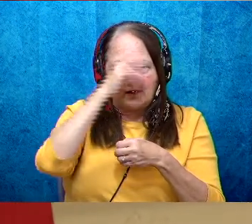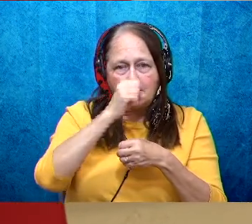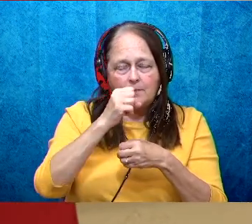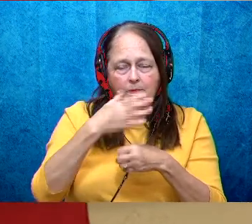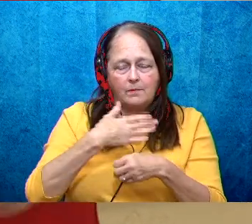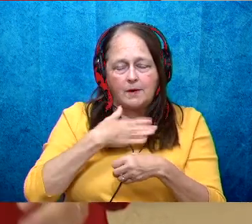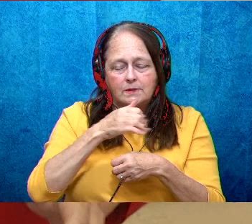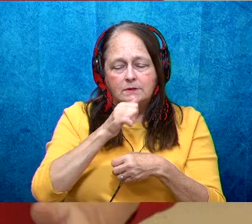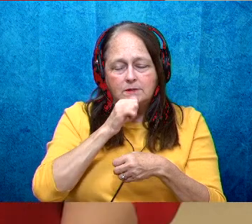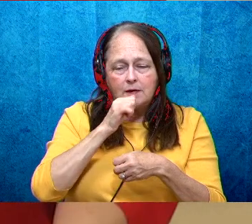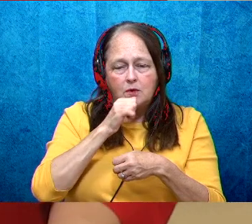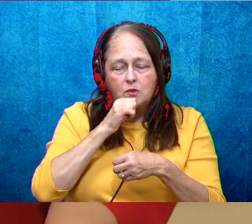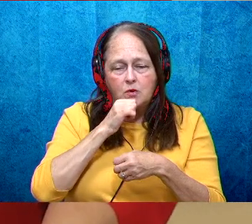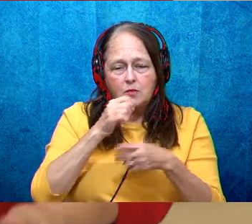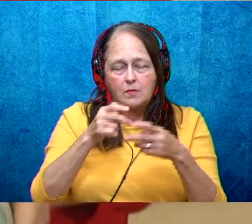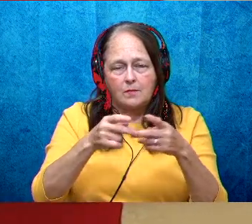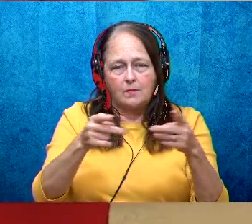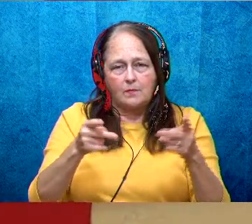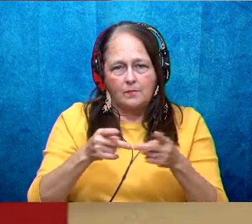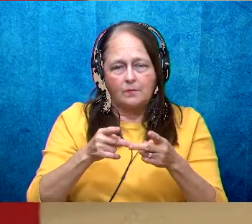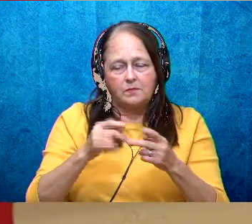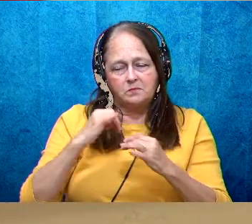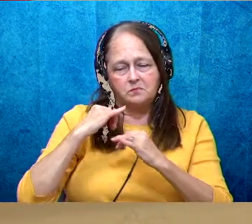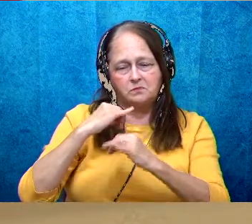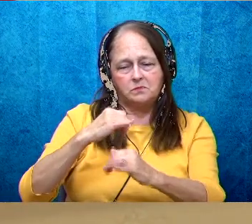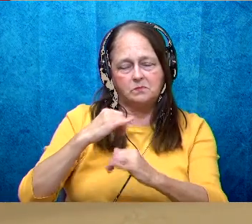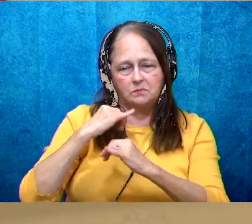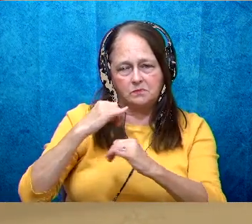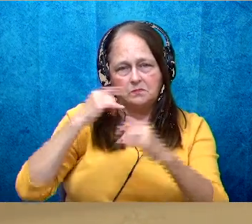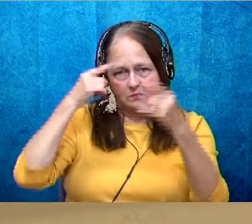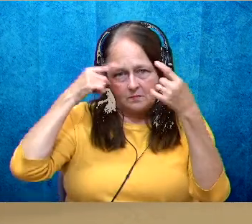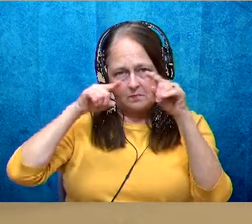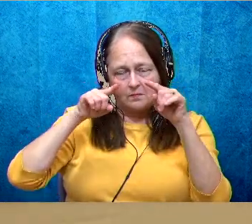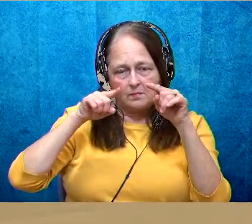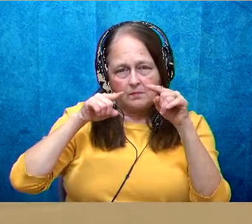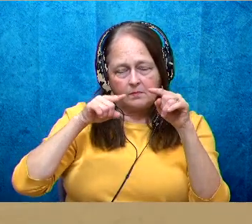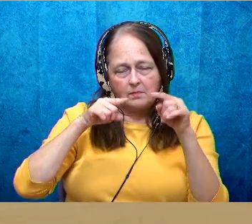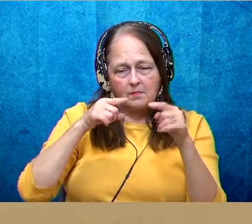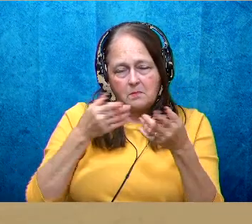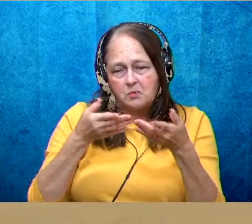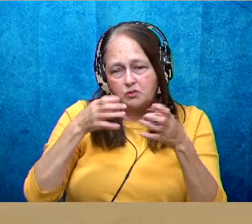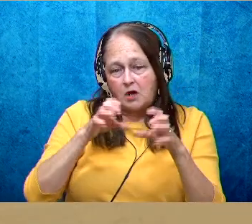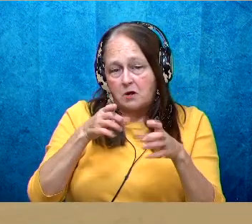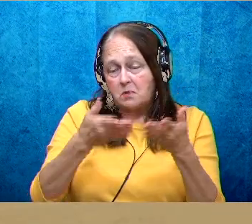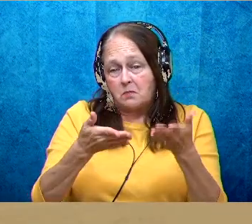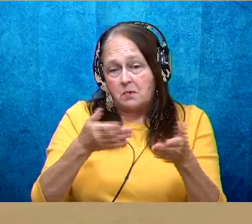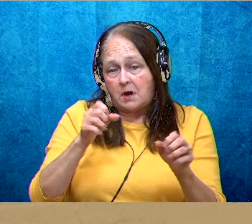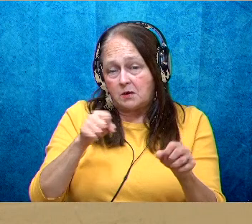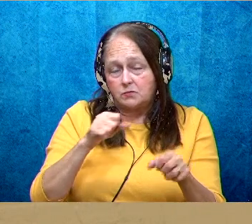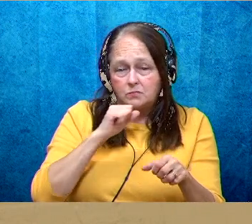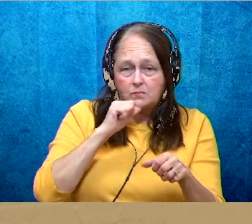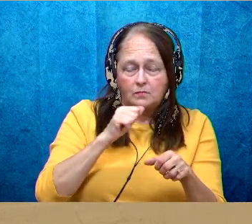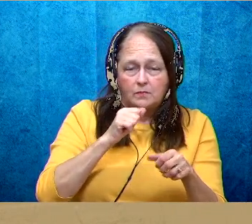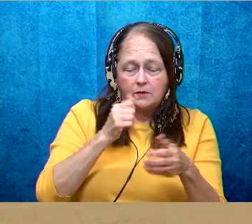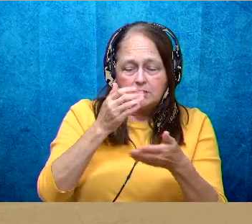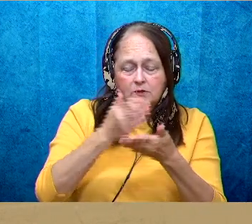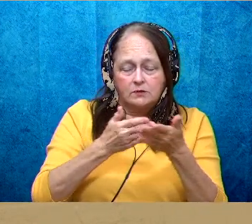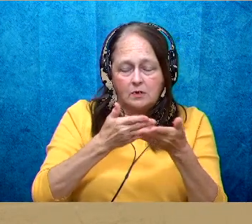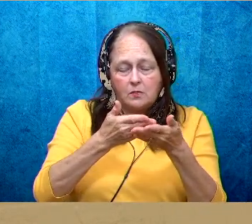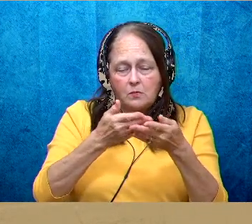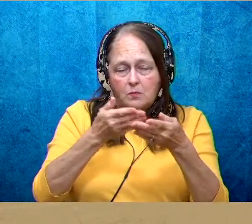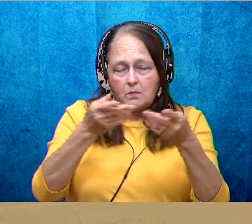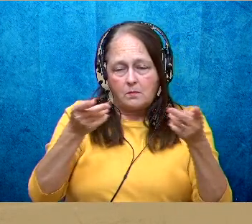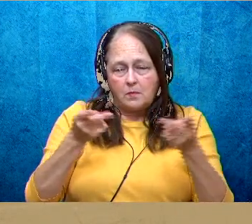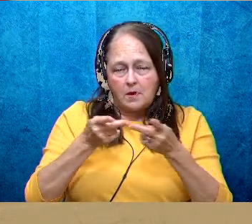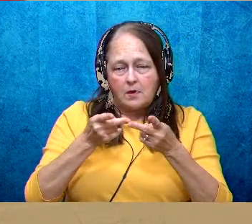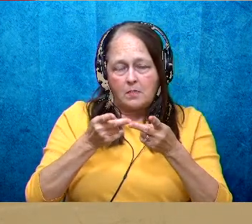secret location, then you're on my same wavelength. But chances are you haven't. But we've narrowed it down. We know that it's going to be somewhere north